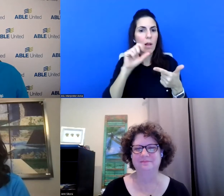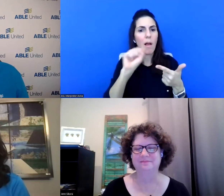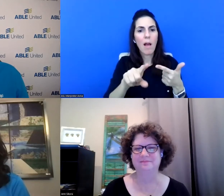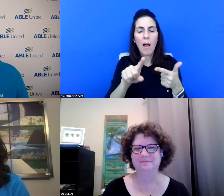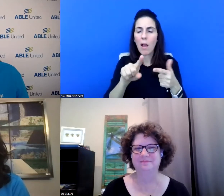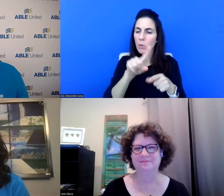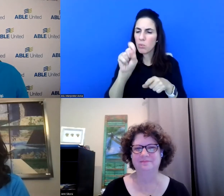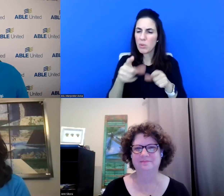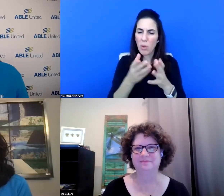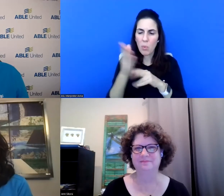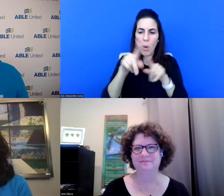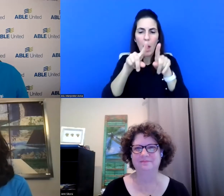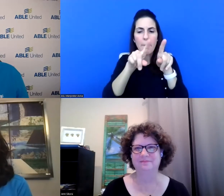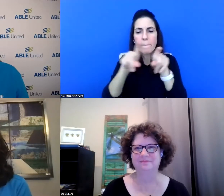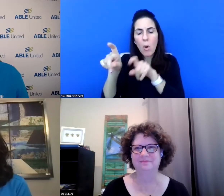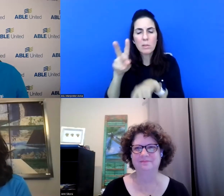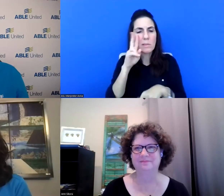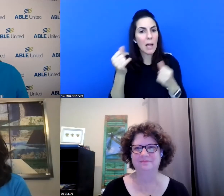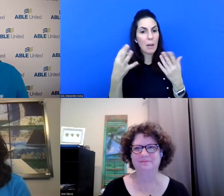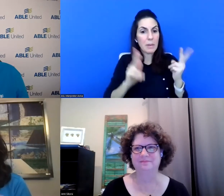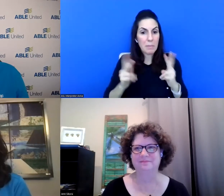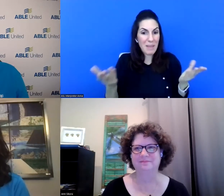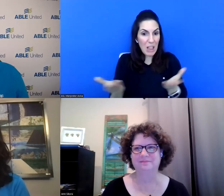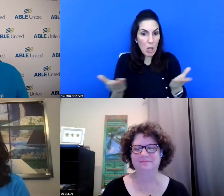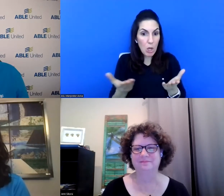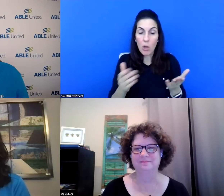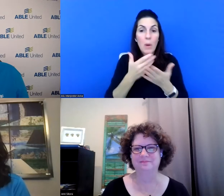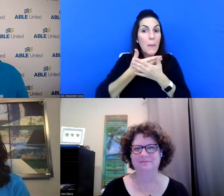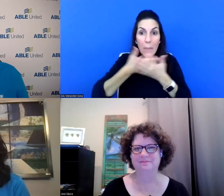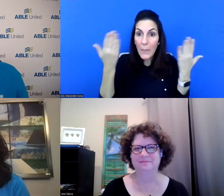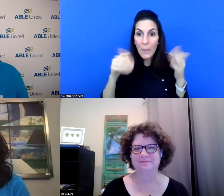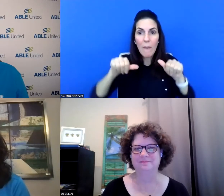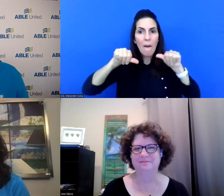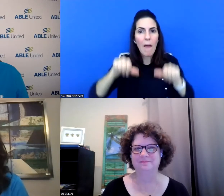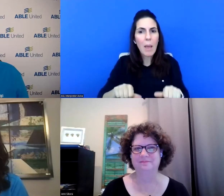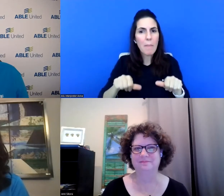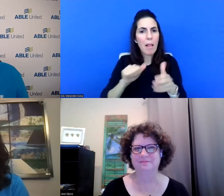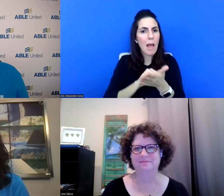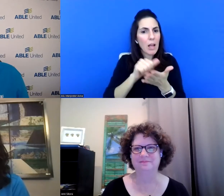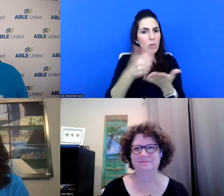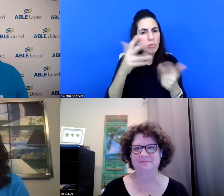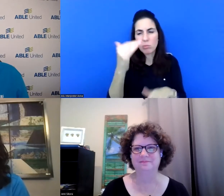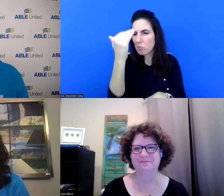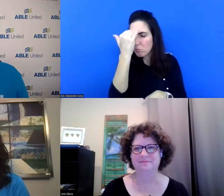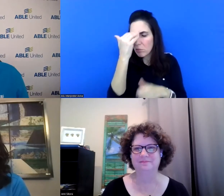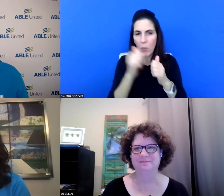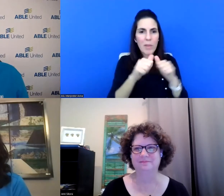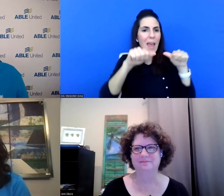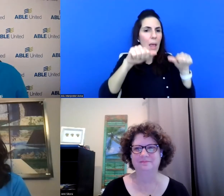and that's to see how many of our attendees who do not have Able accounts are actually familiar with Able